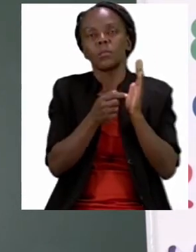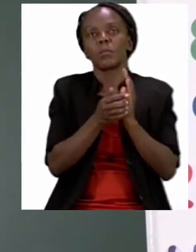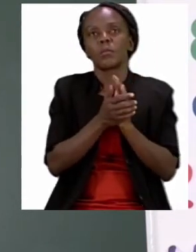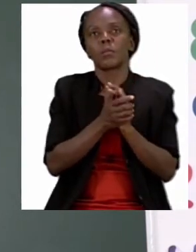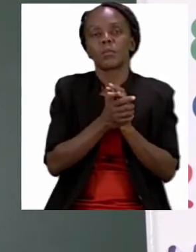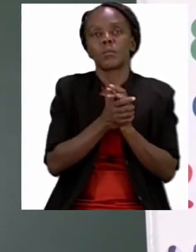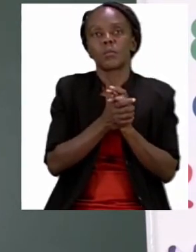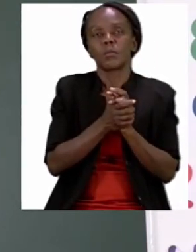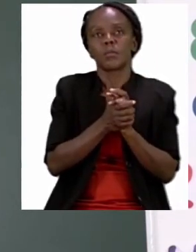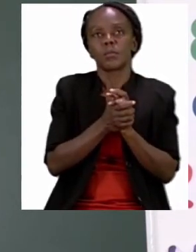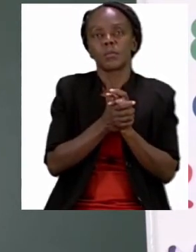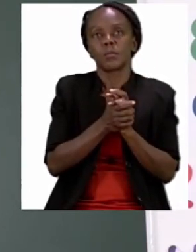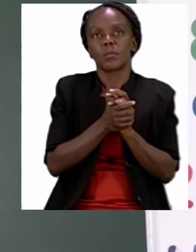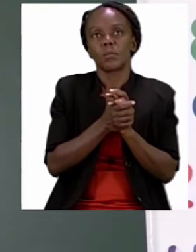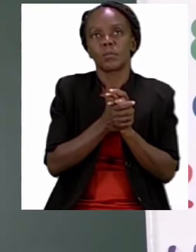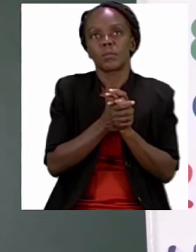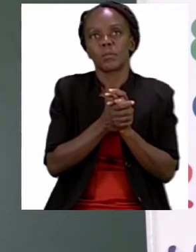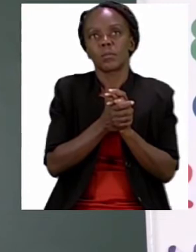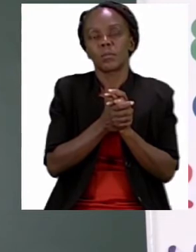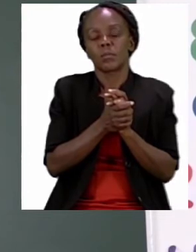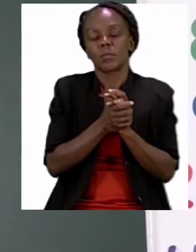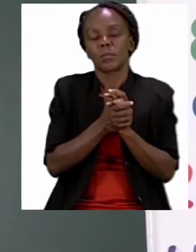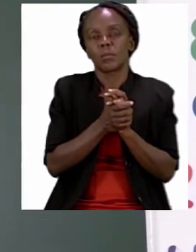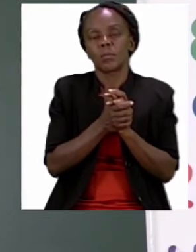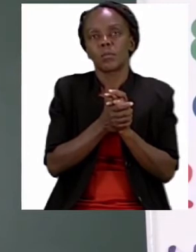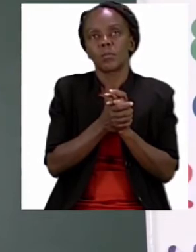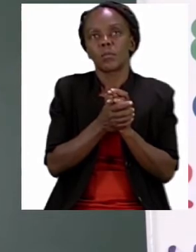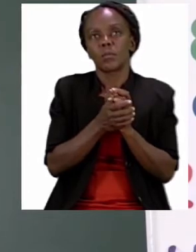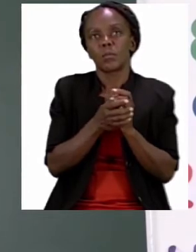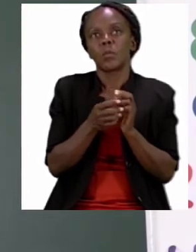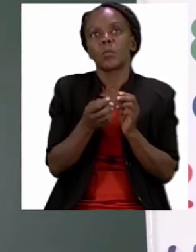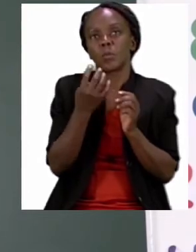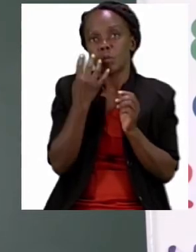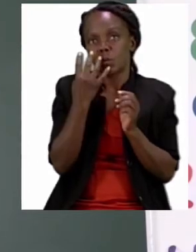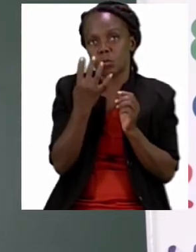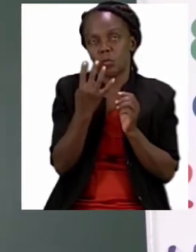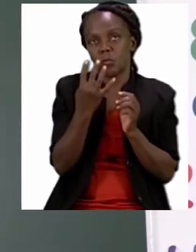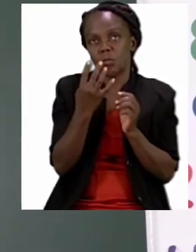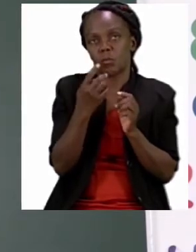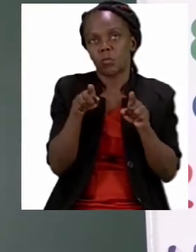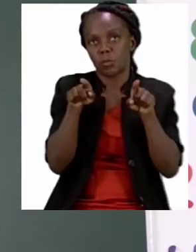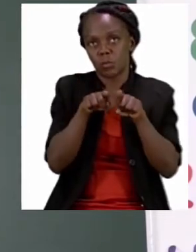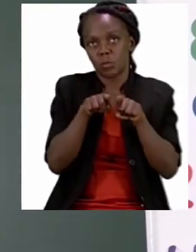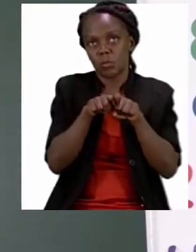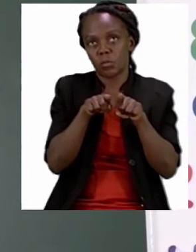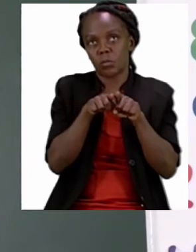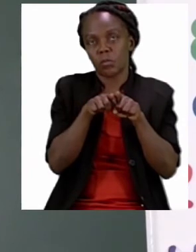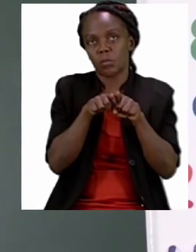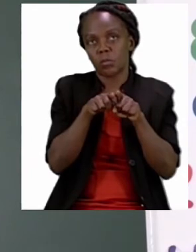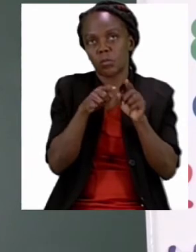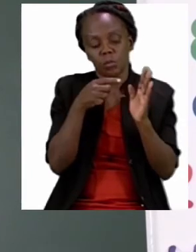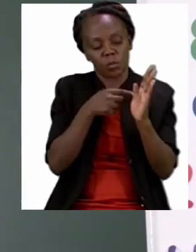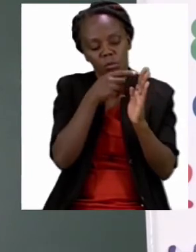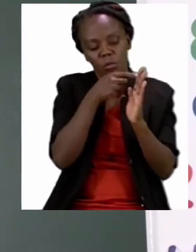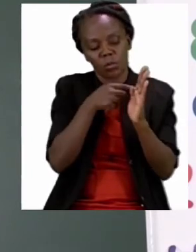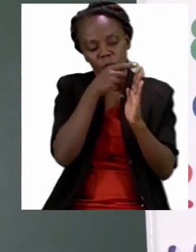1, 2, 3, 4. So it has four equal sides and four corners. So the